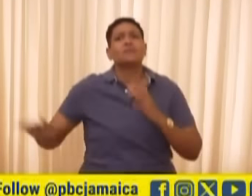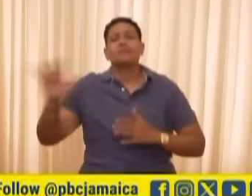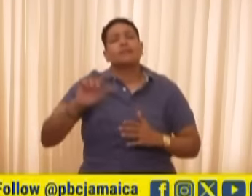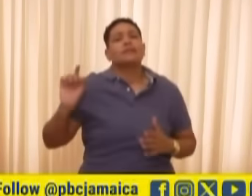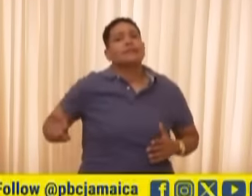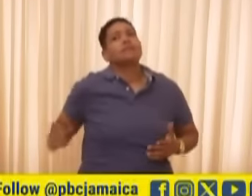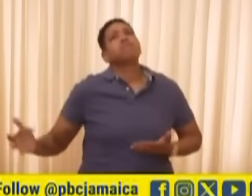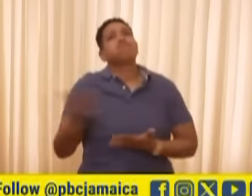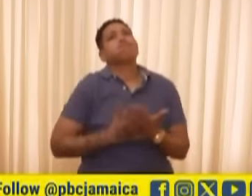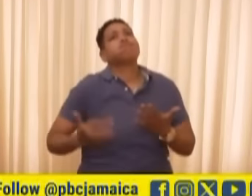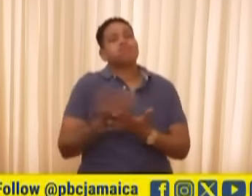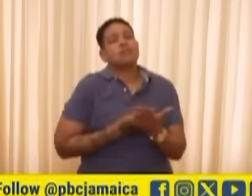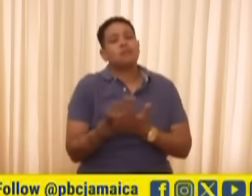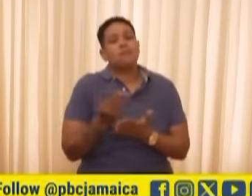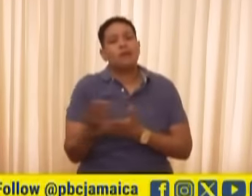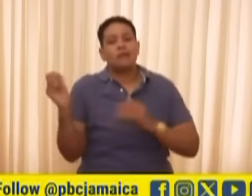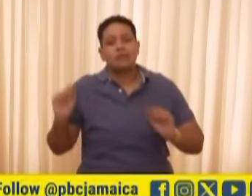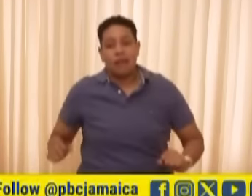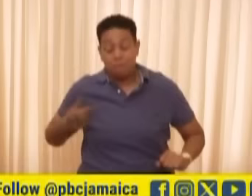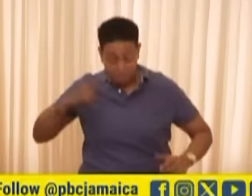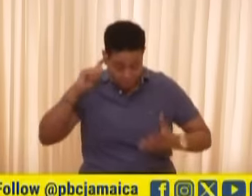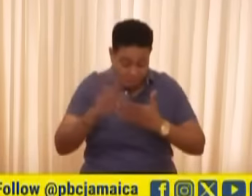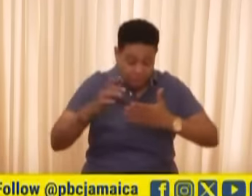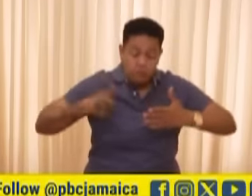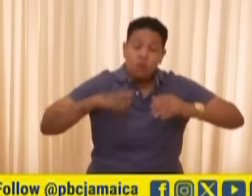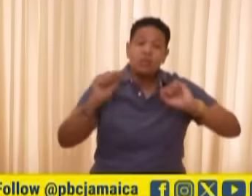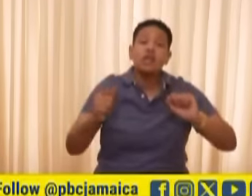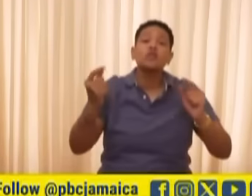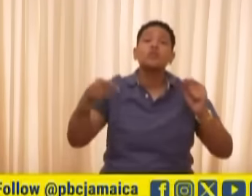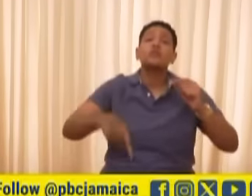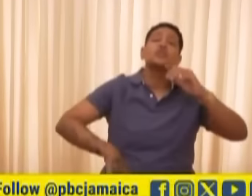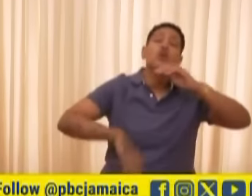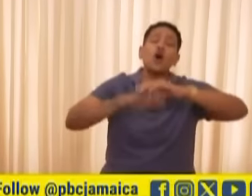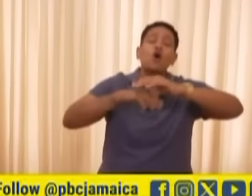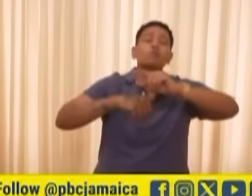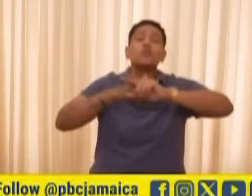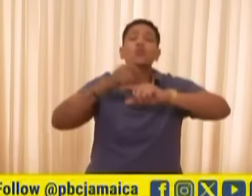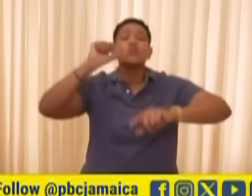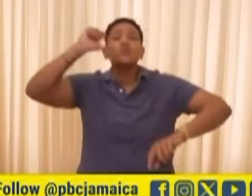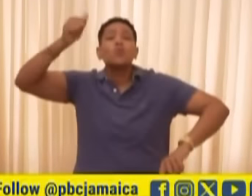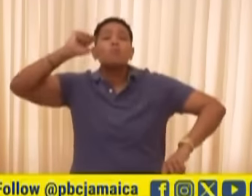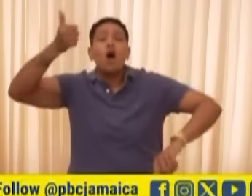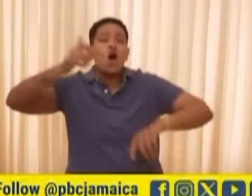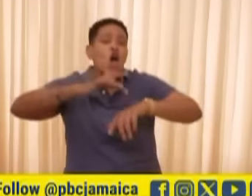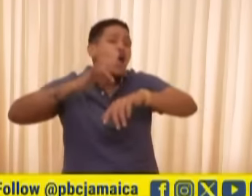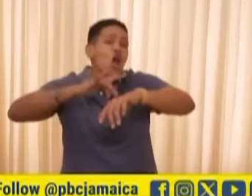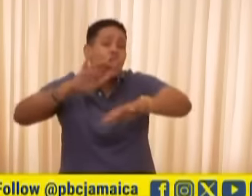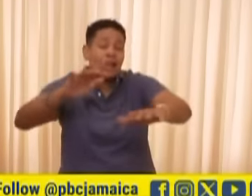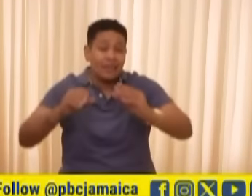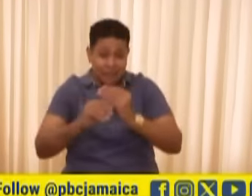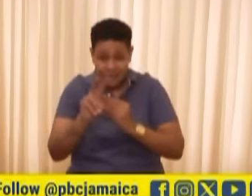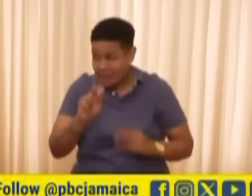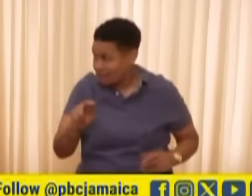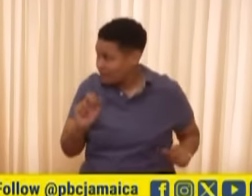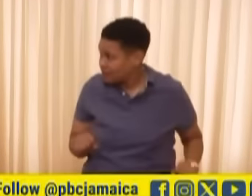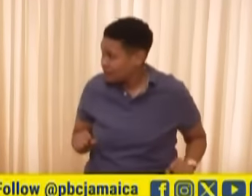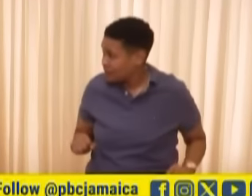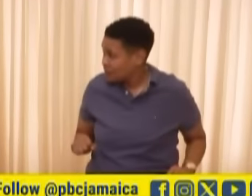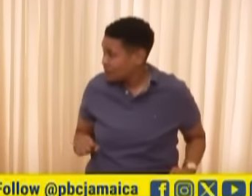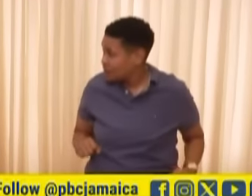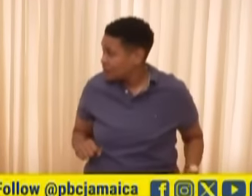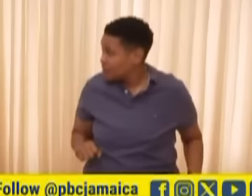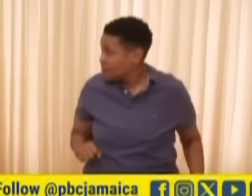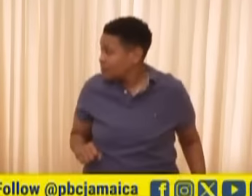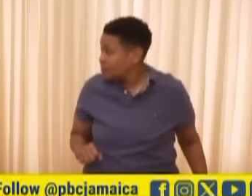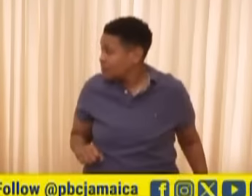to get supplies. I believe that we could do this even up to tomorrow early. Evan? Yeah,